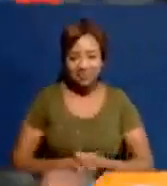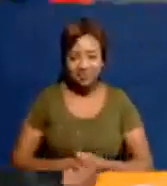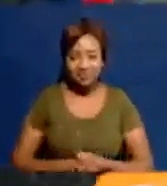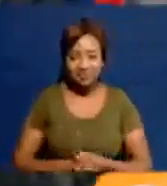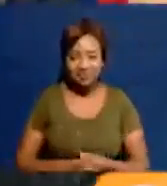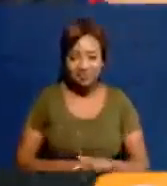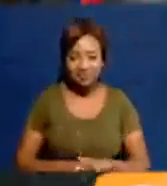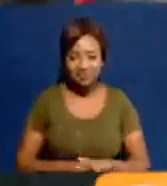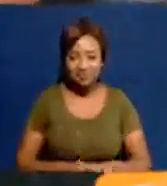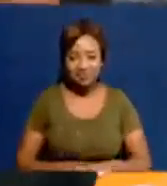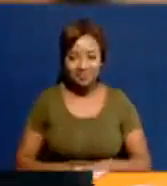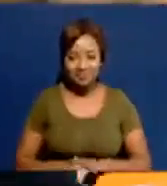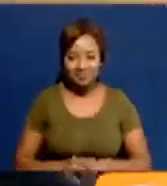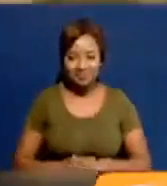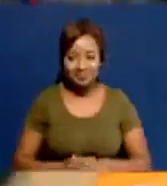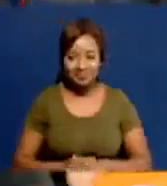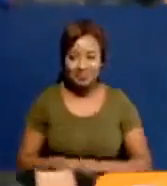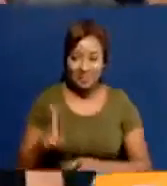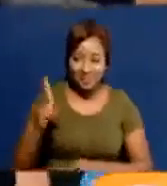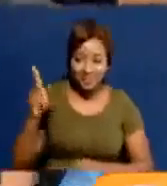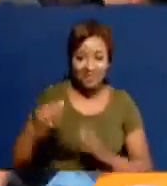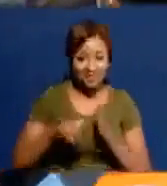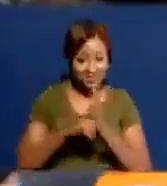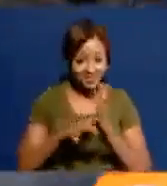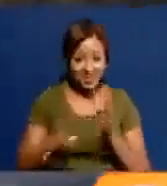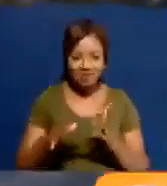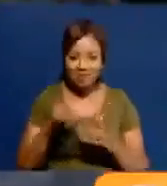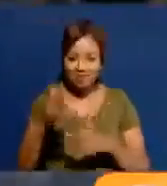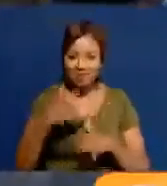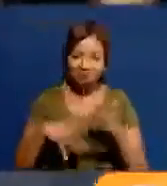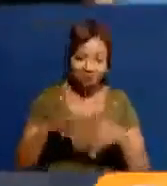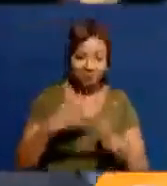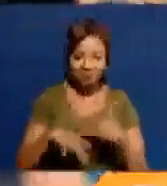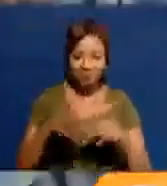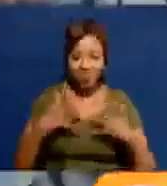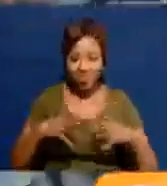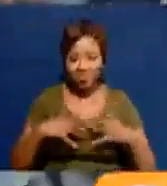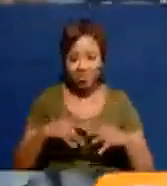This is how popular he is. The interview interrupted several times by City fans.